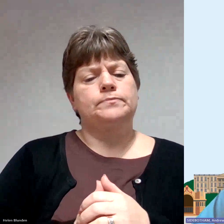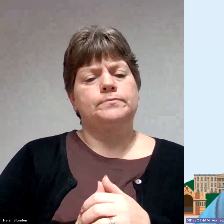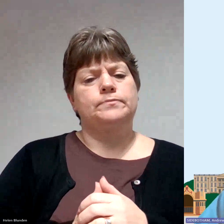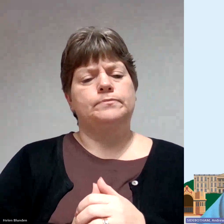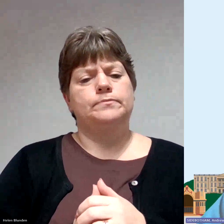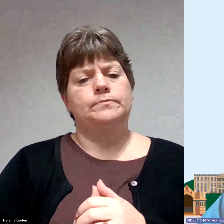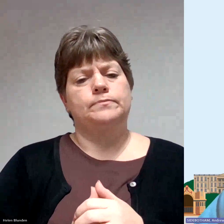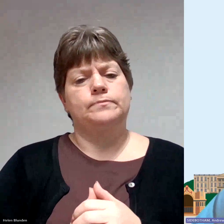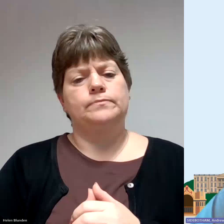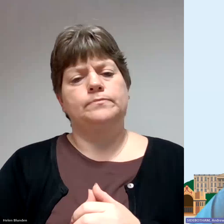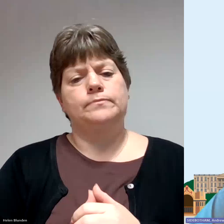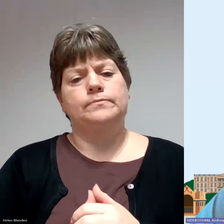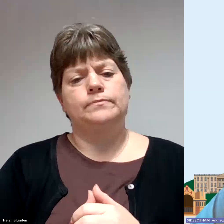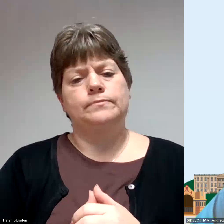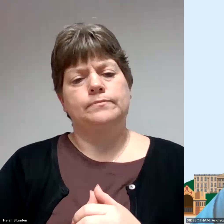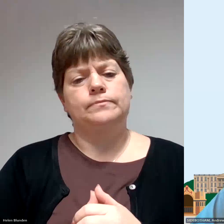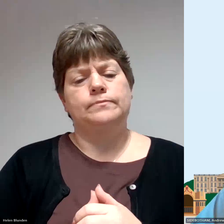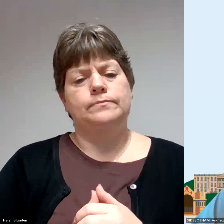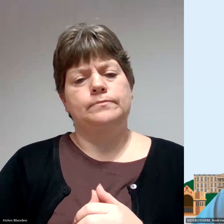So yes, so